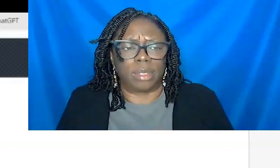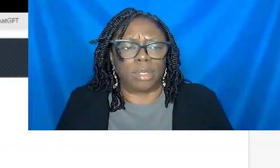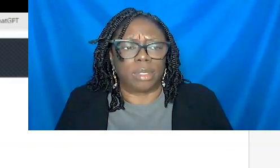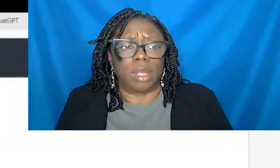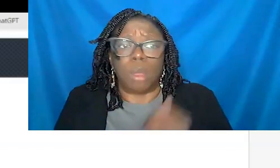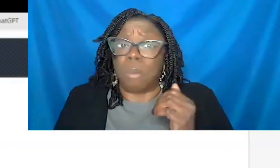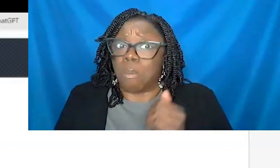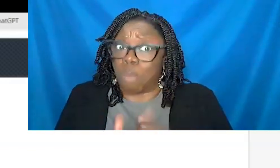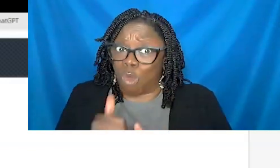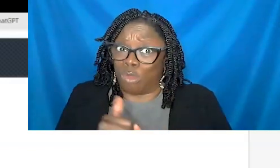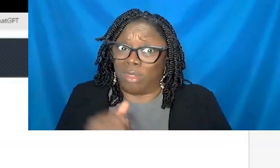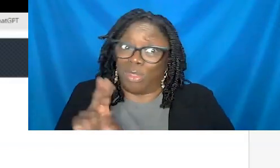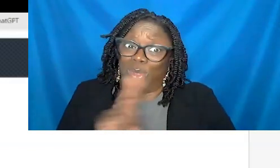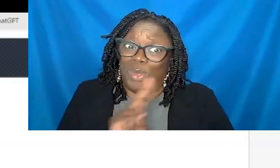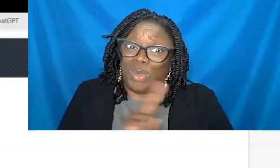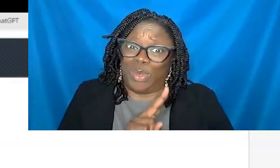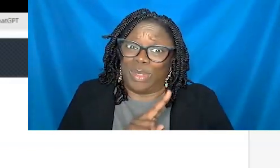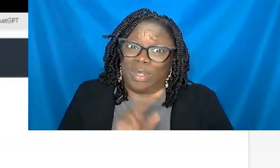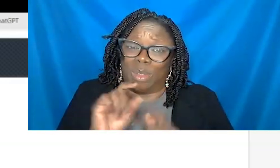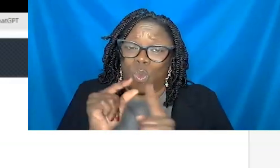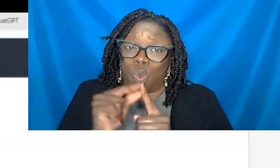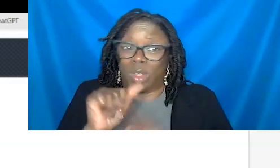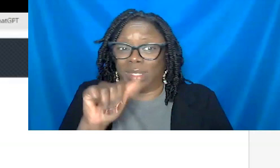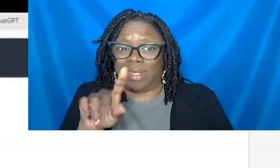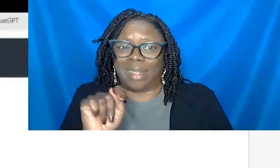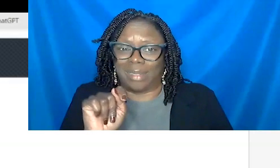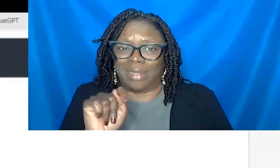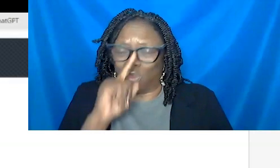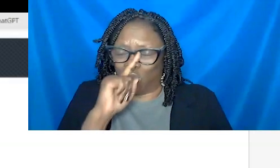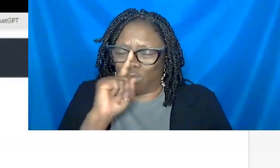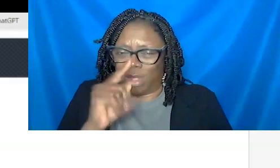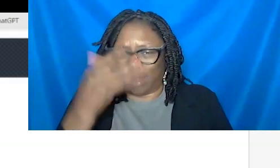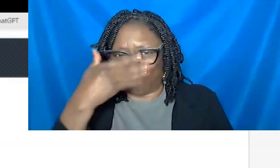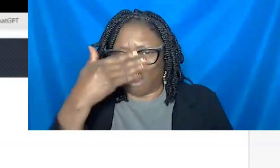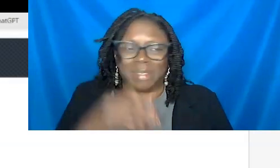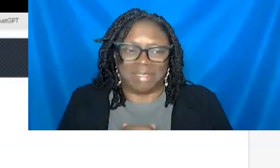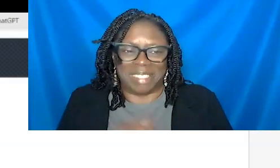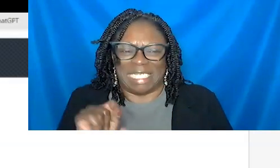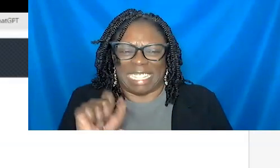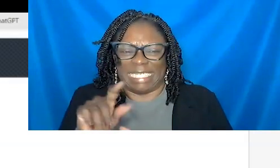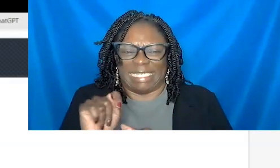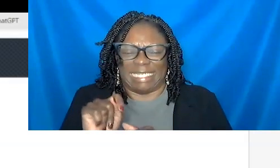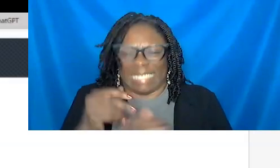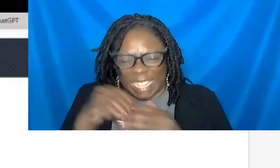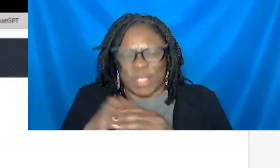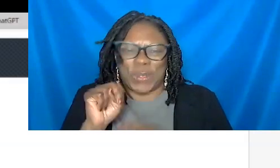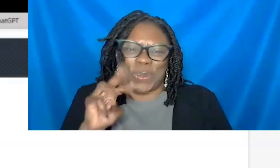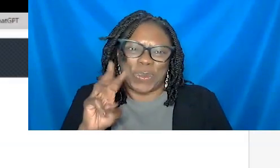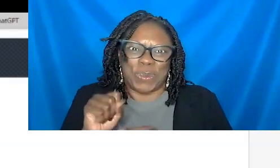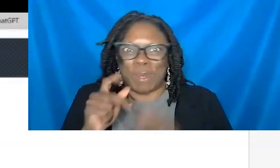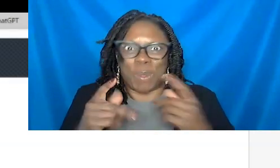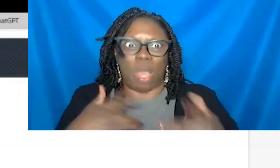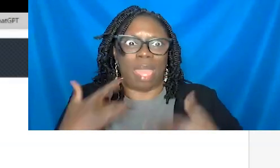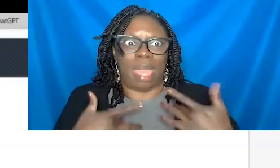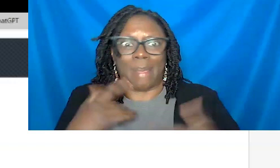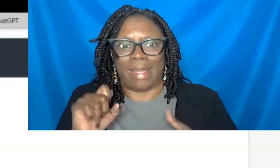the one at the forefront of all the news and the hype these days. So who wants to see what their students are